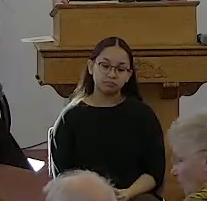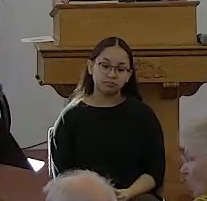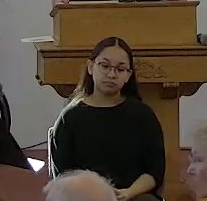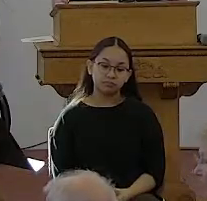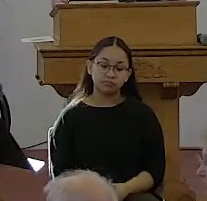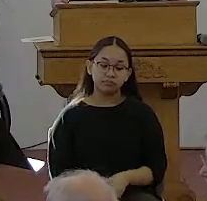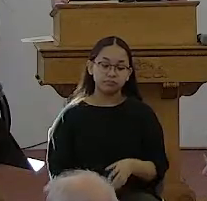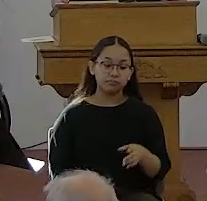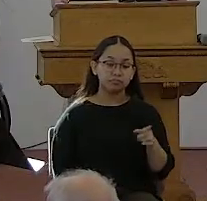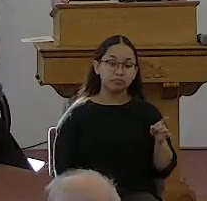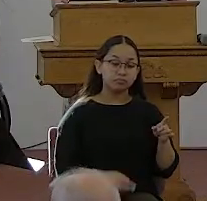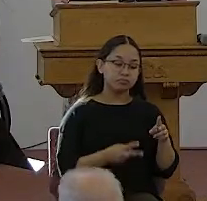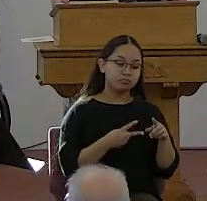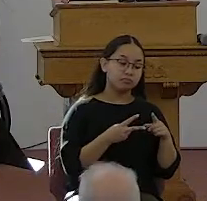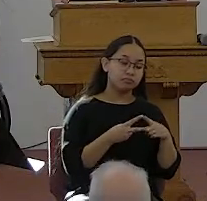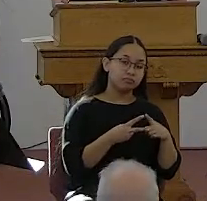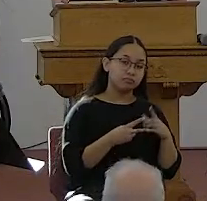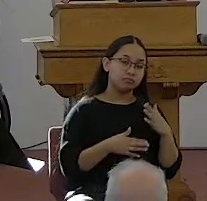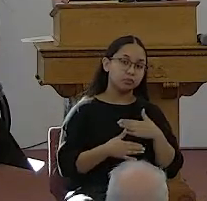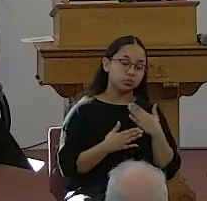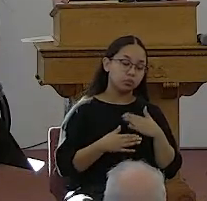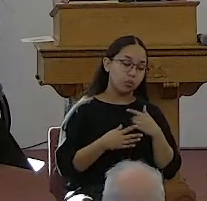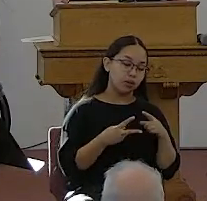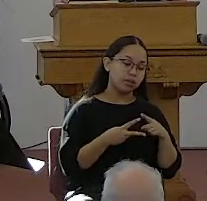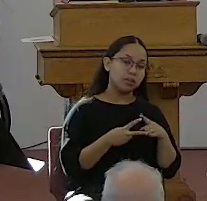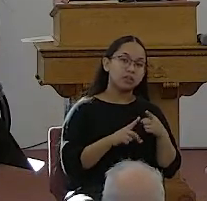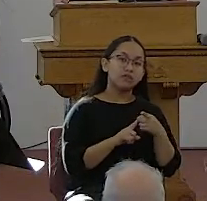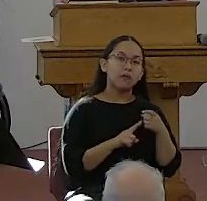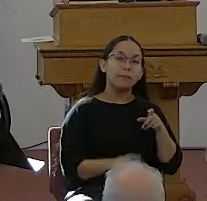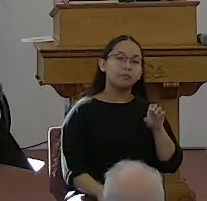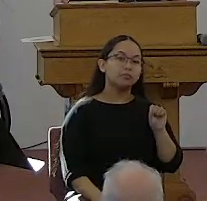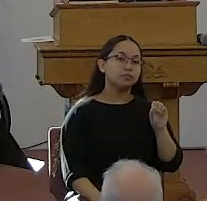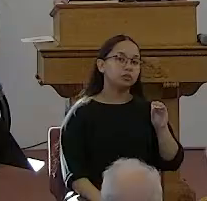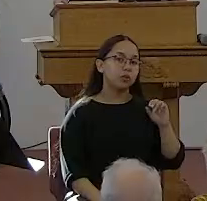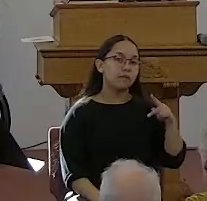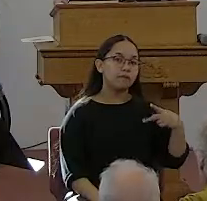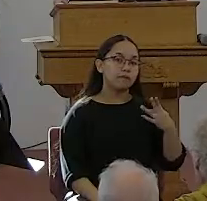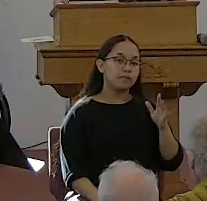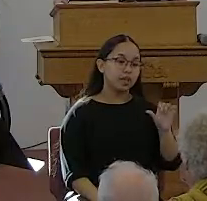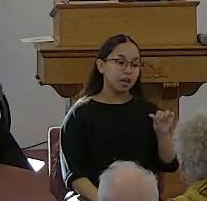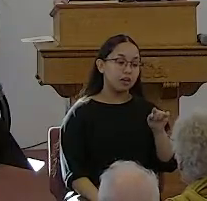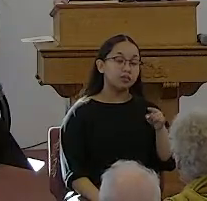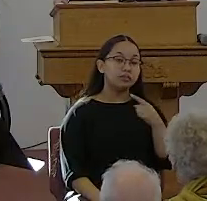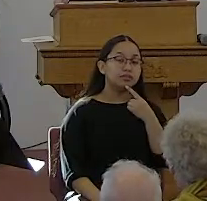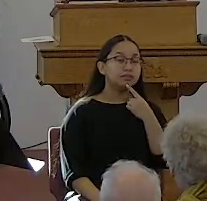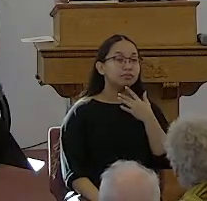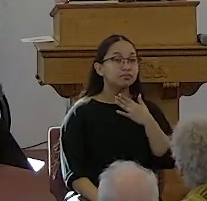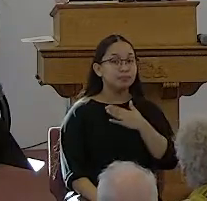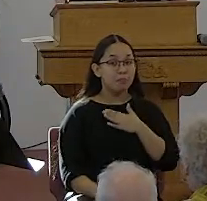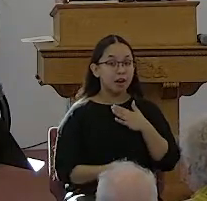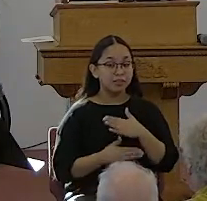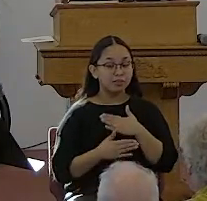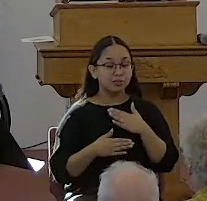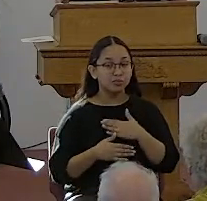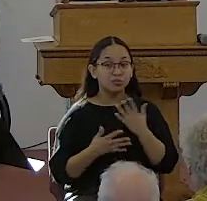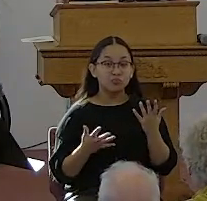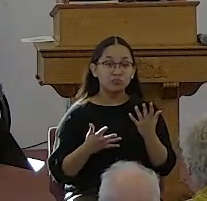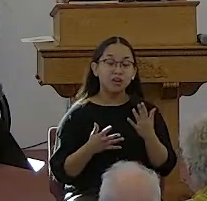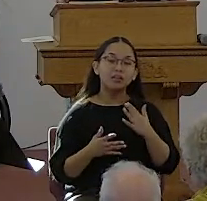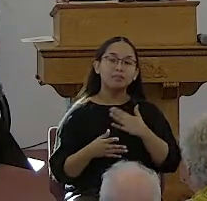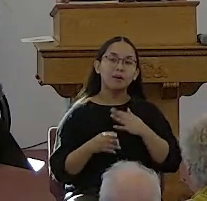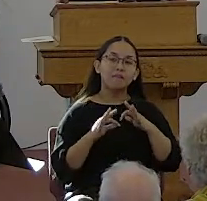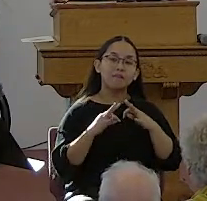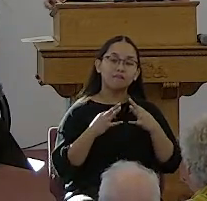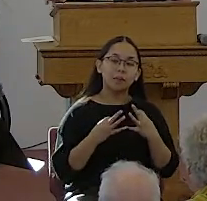First joy is from Sophia Holt, and she writes, "My joy is that my family is happy